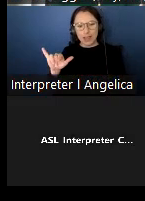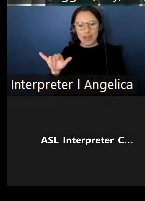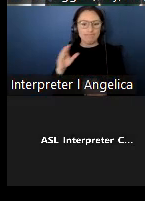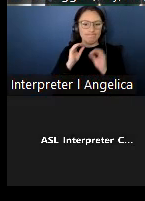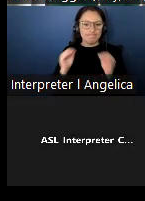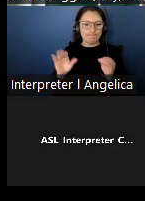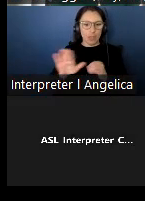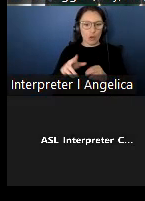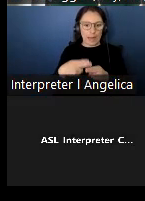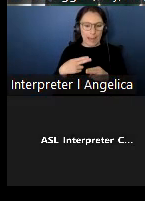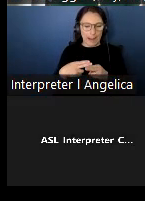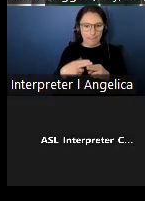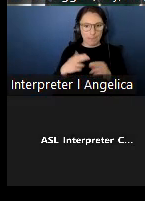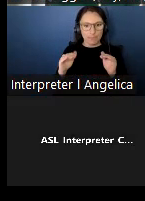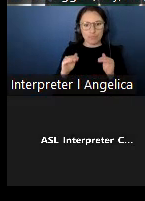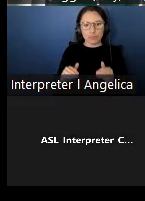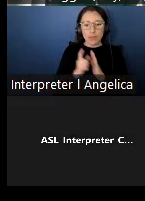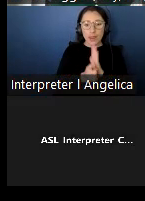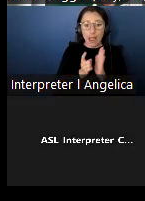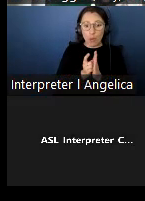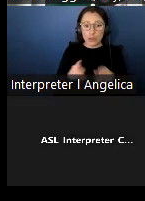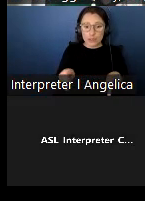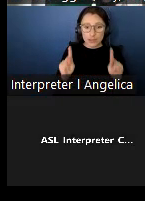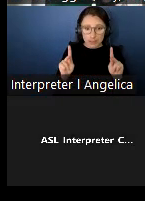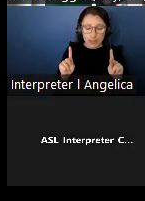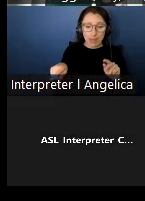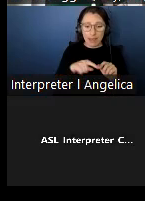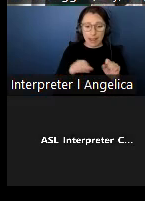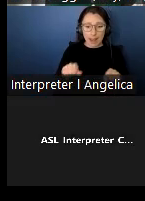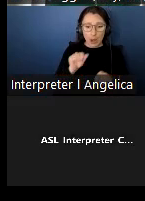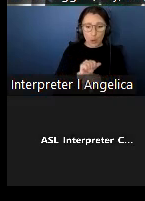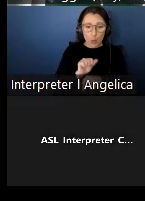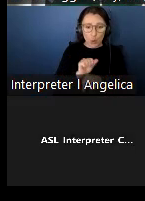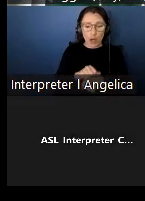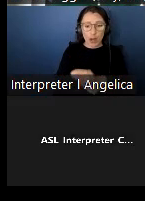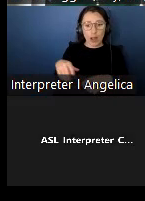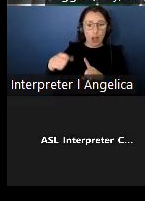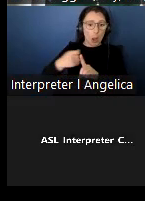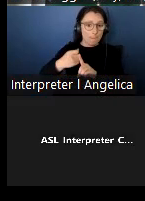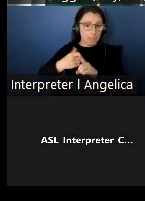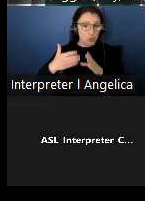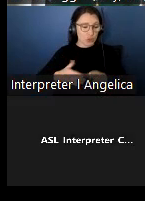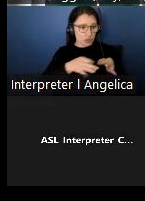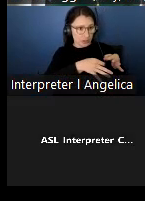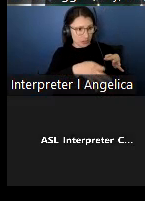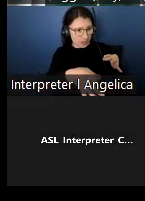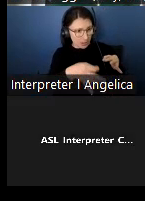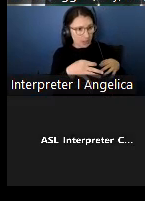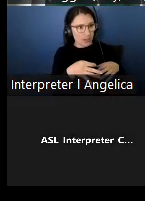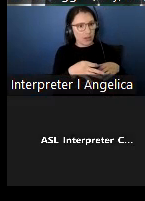and controlling where they work and the hours they can work. Abusers delaying or prolonging civil court